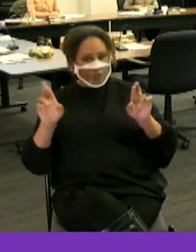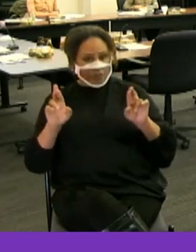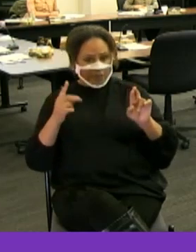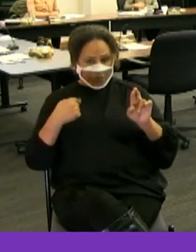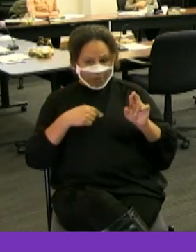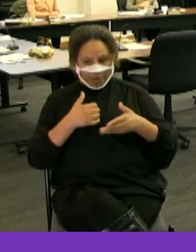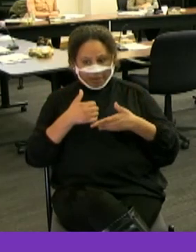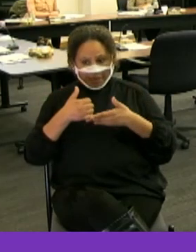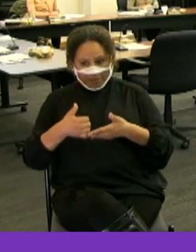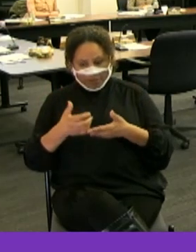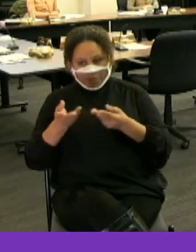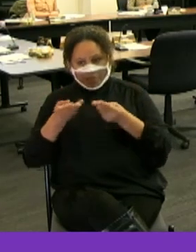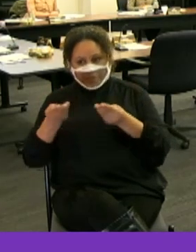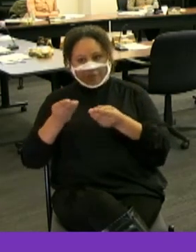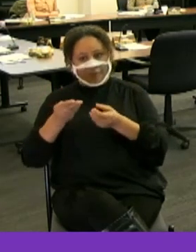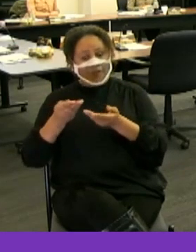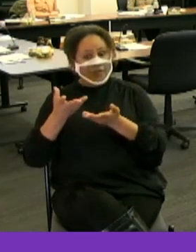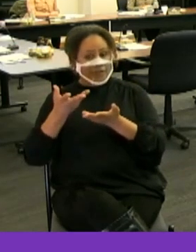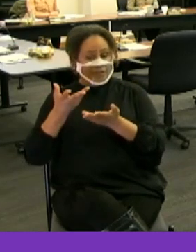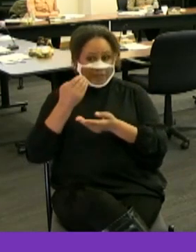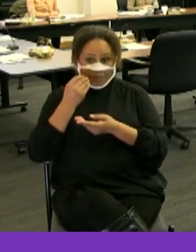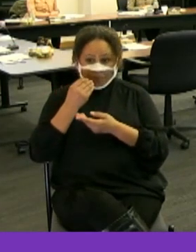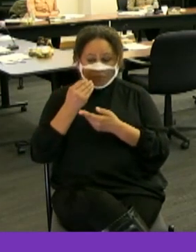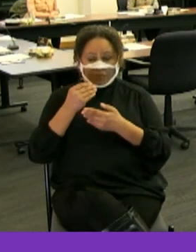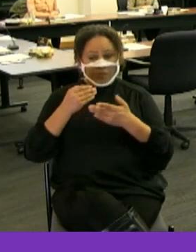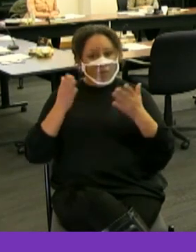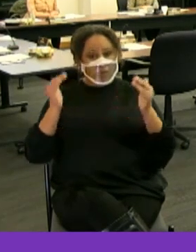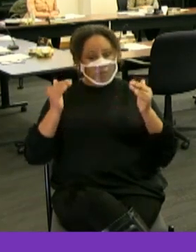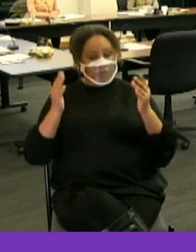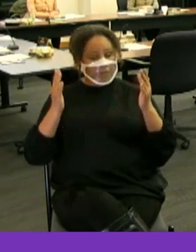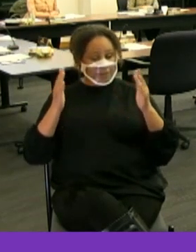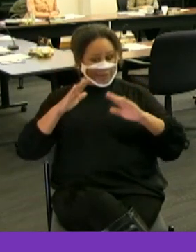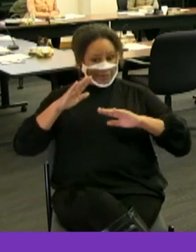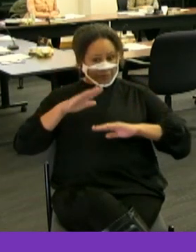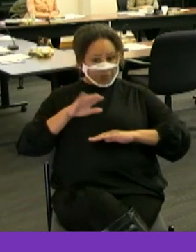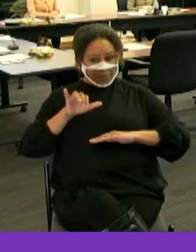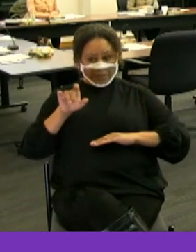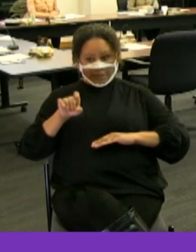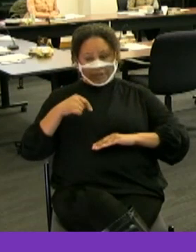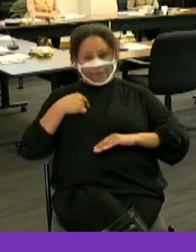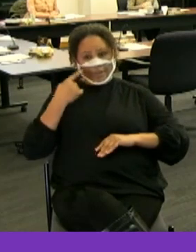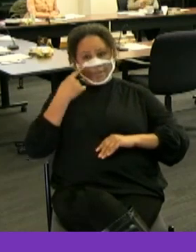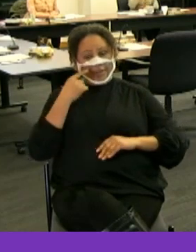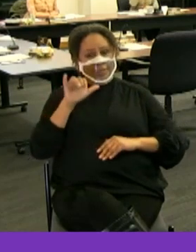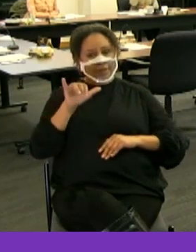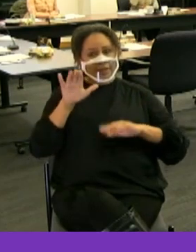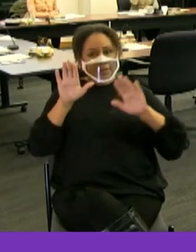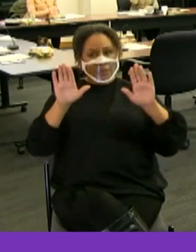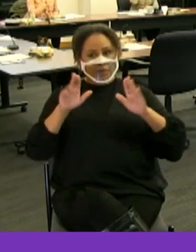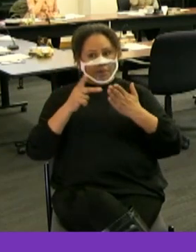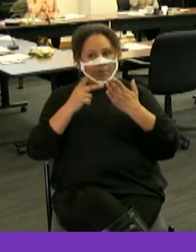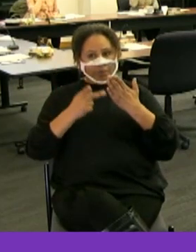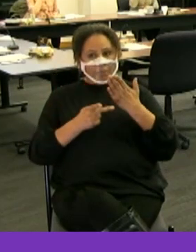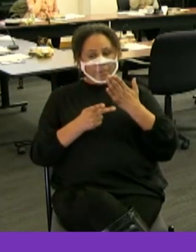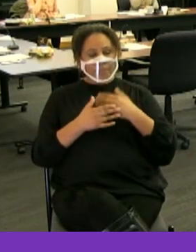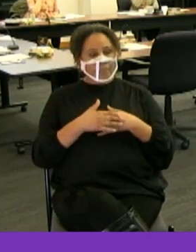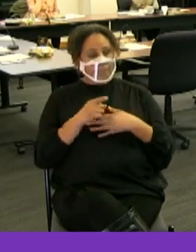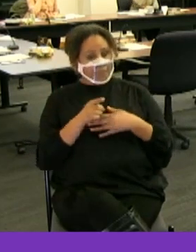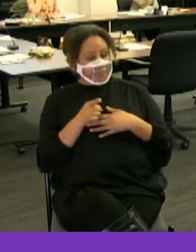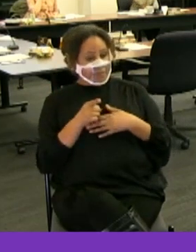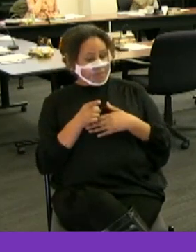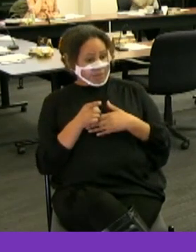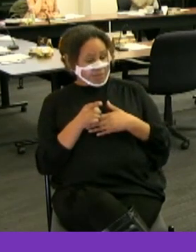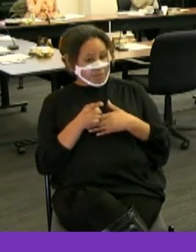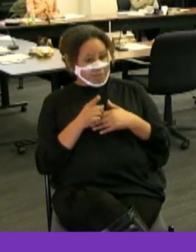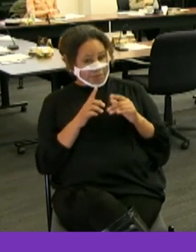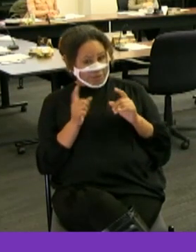that. Hopefully fulfill that need at JJC with JJC Eats. I thought that, like I said, I thought it was a great program. They got